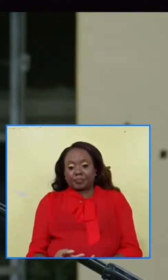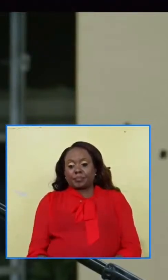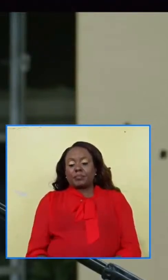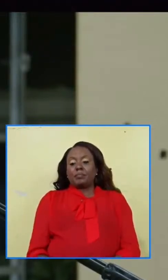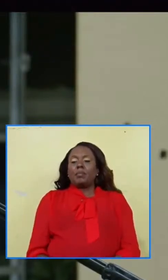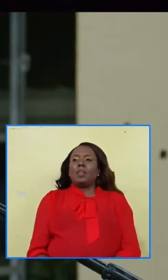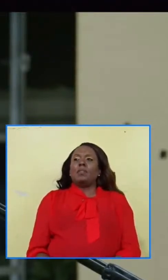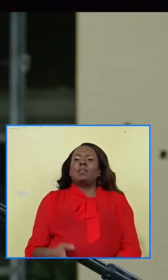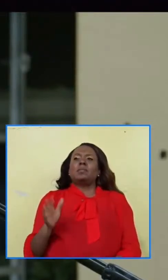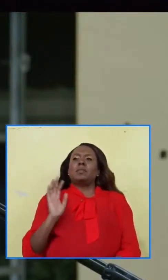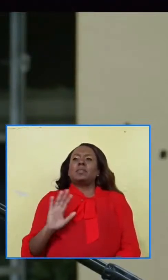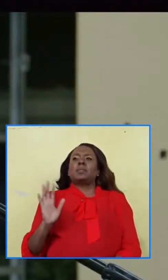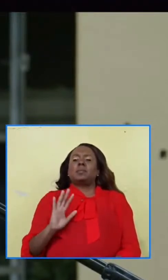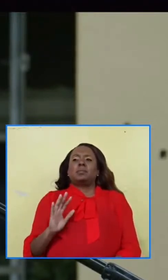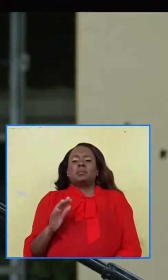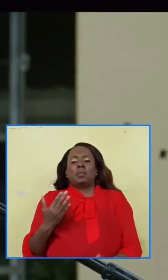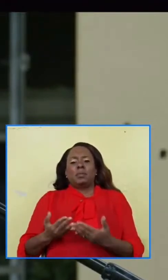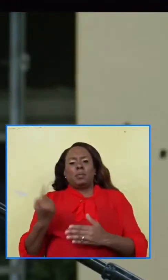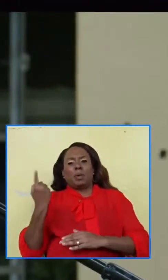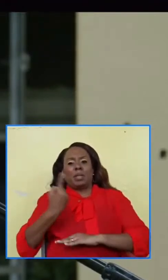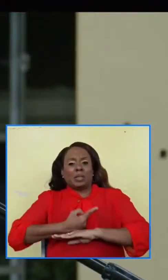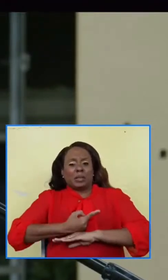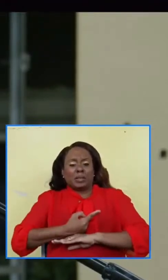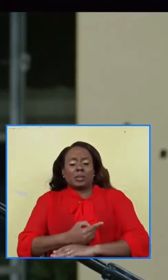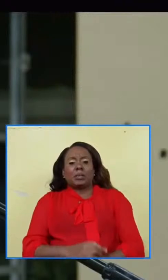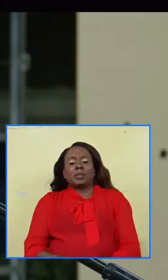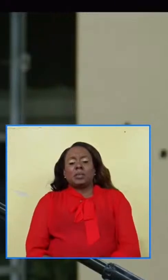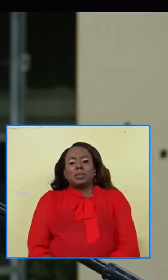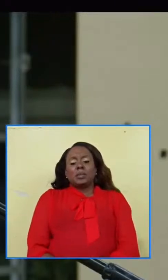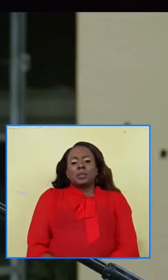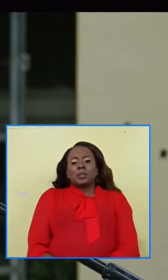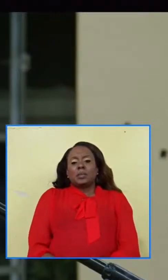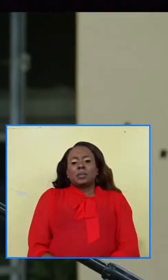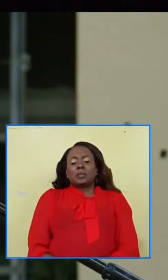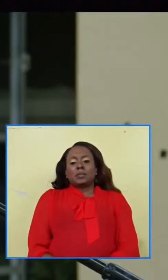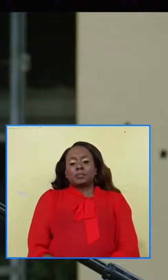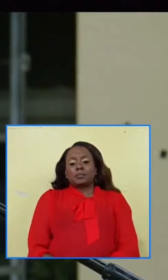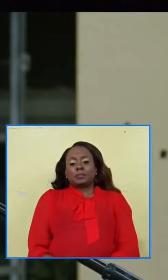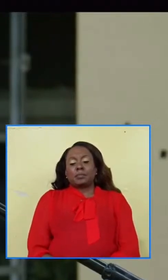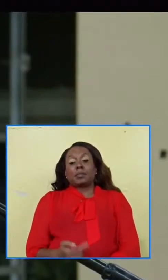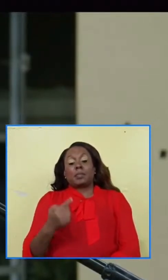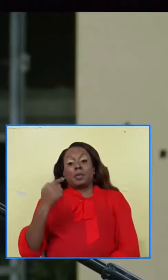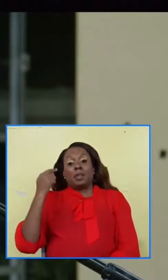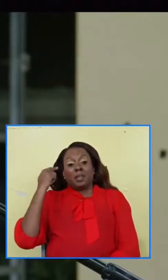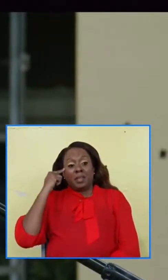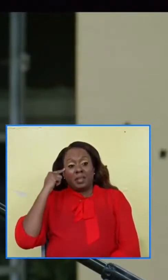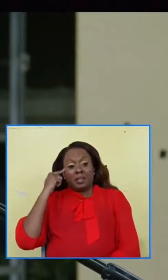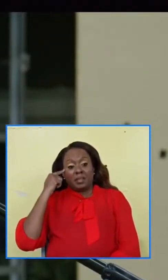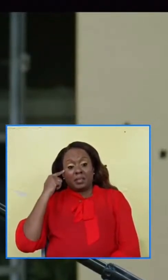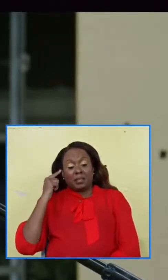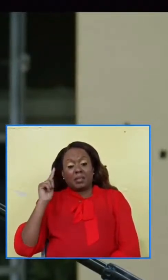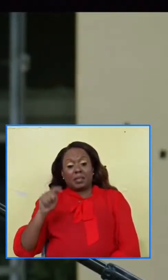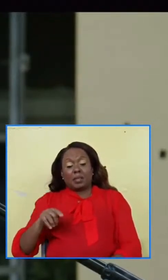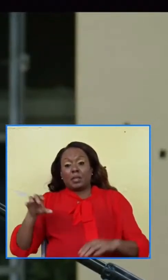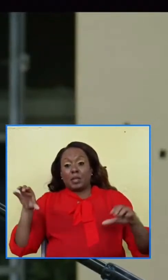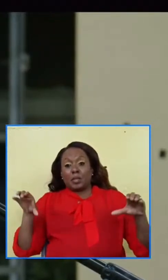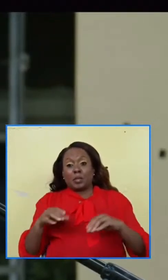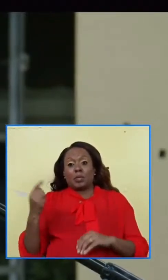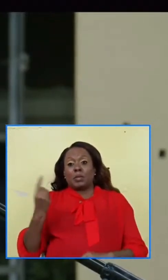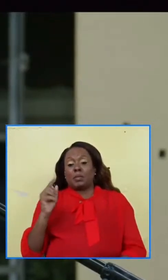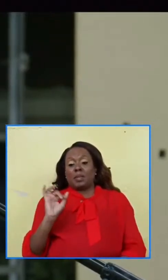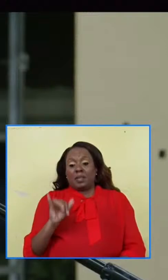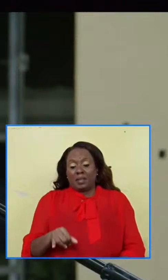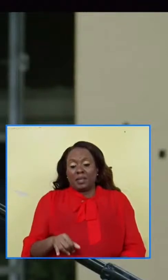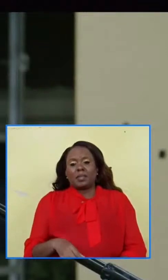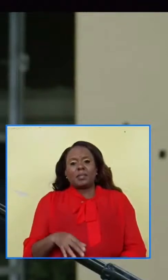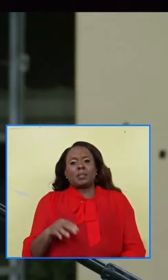have ran like for a day or so, the entire day. And I think that is something that we would need in the